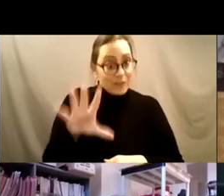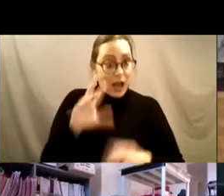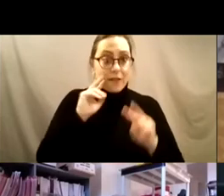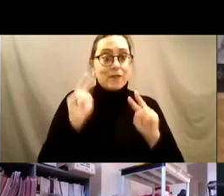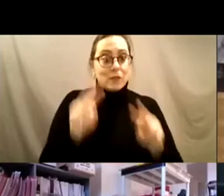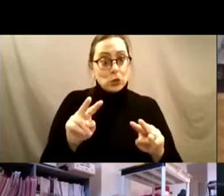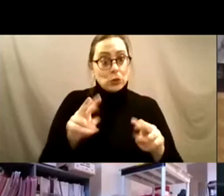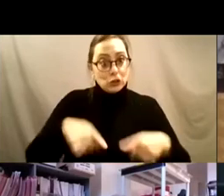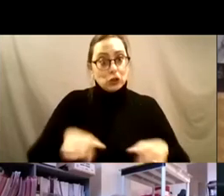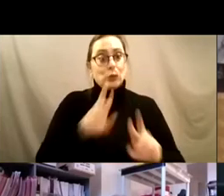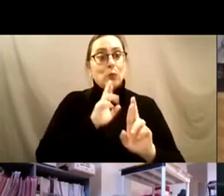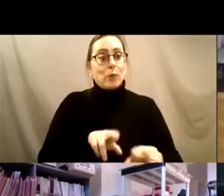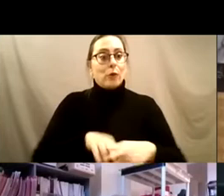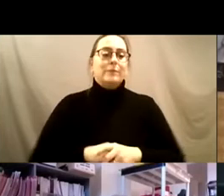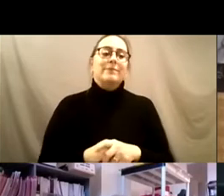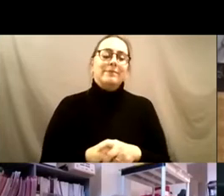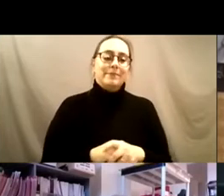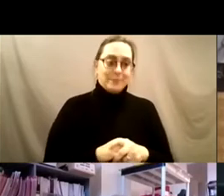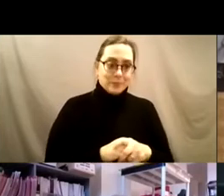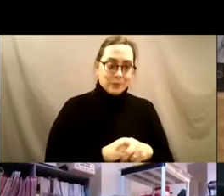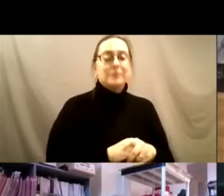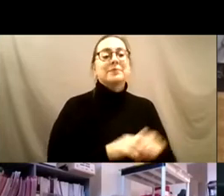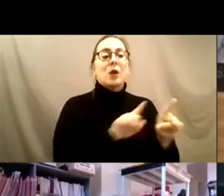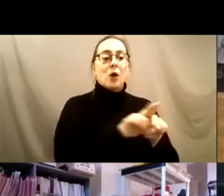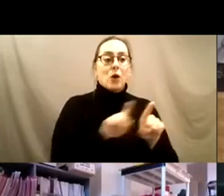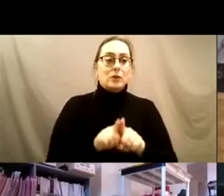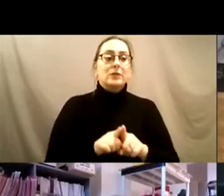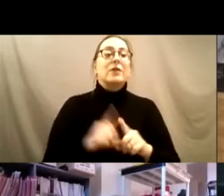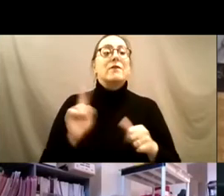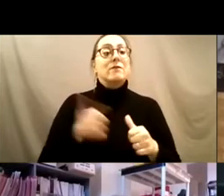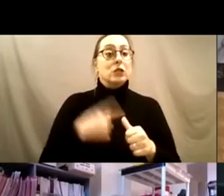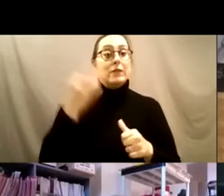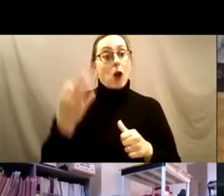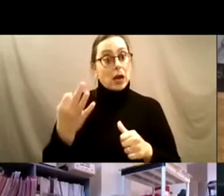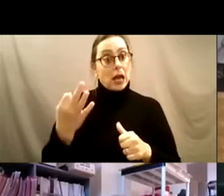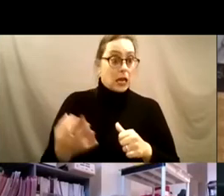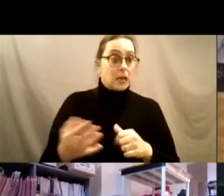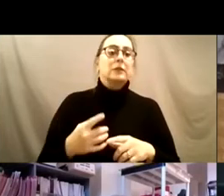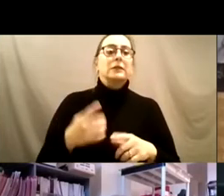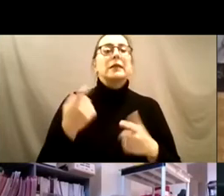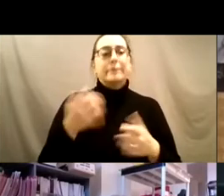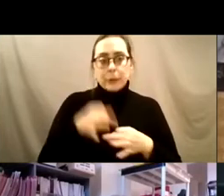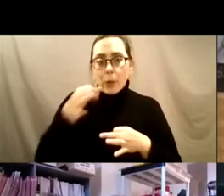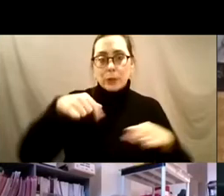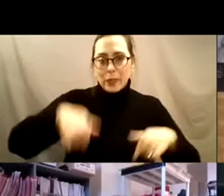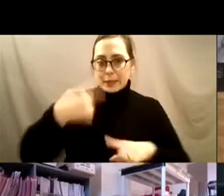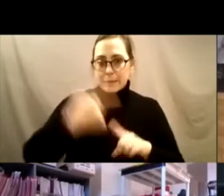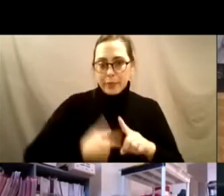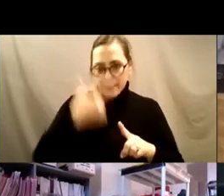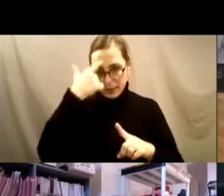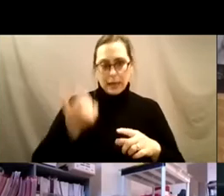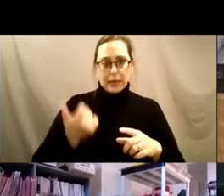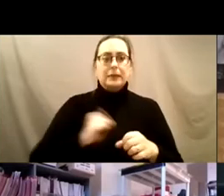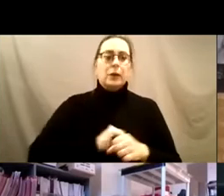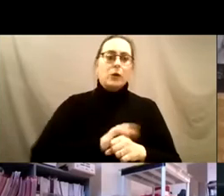report. Also, First Friday was postponed for this month in light of the COVID pandemic, as